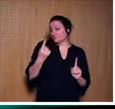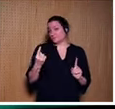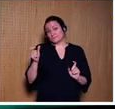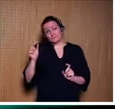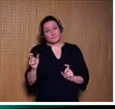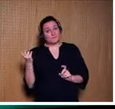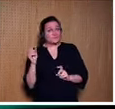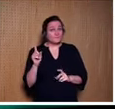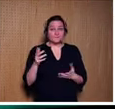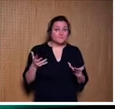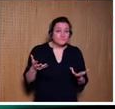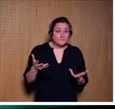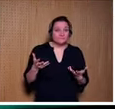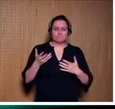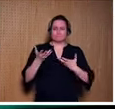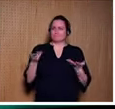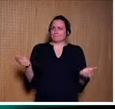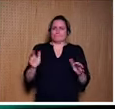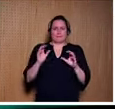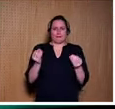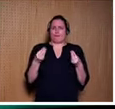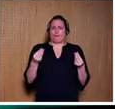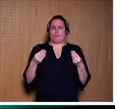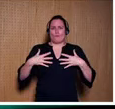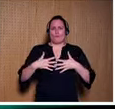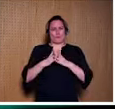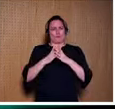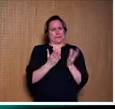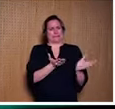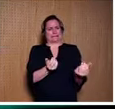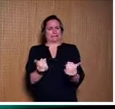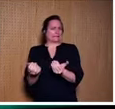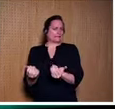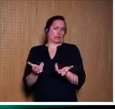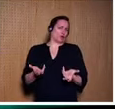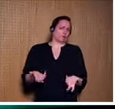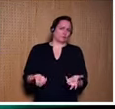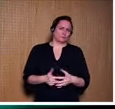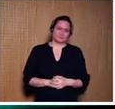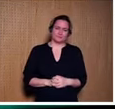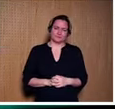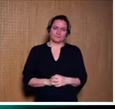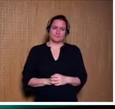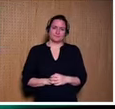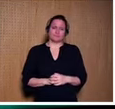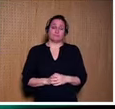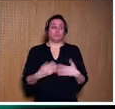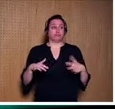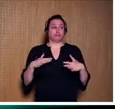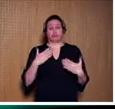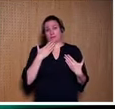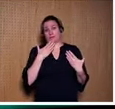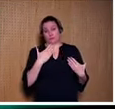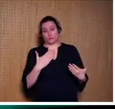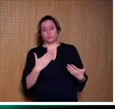we create new spaces, platform for solidarities and solutions? Thank you. Acknowledging the women